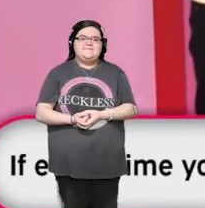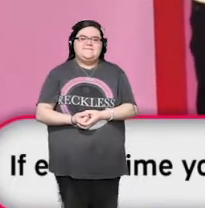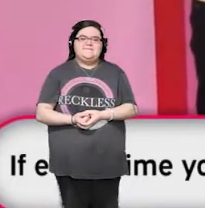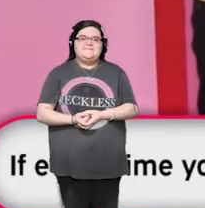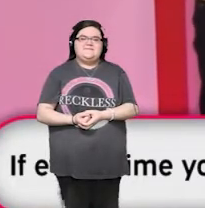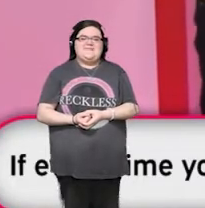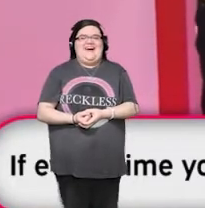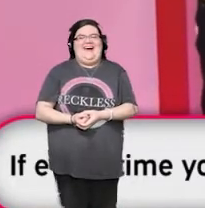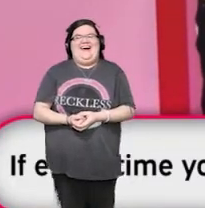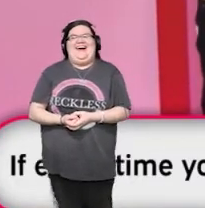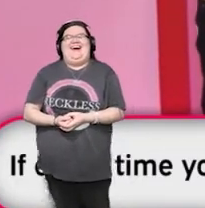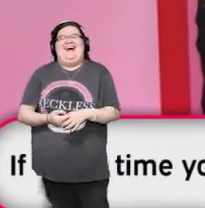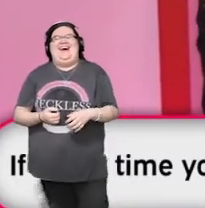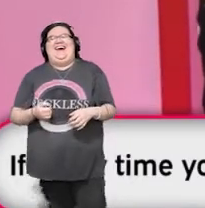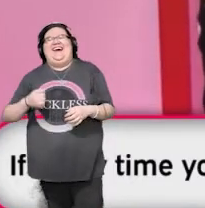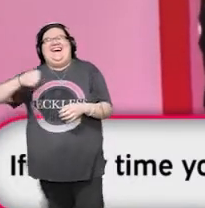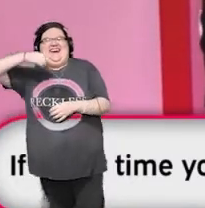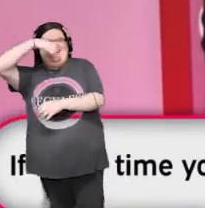Pesky Time.